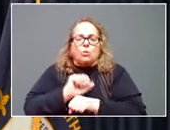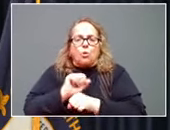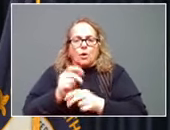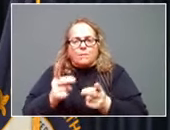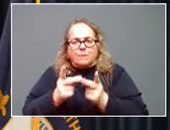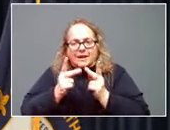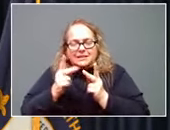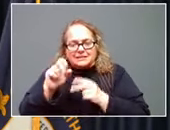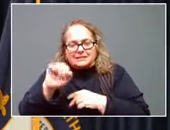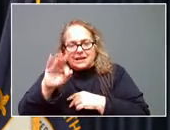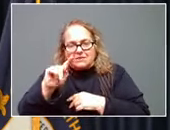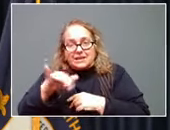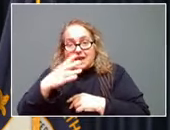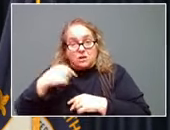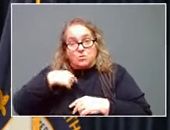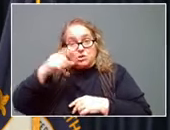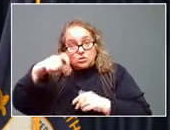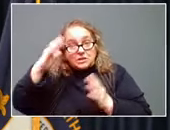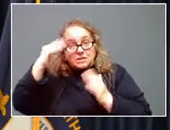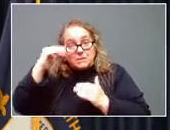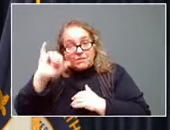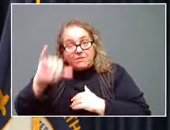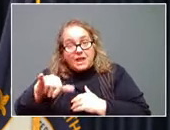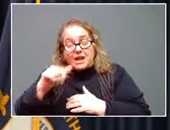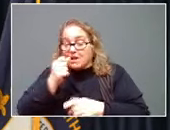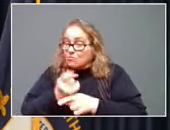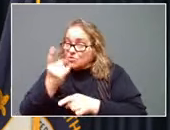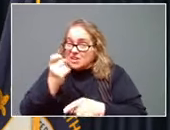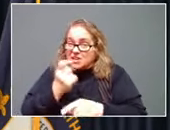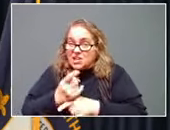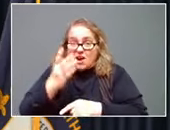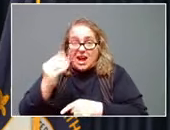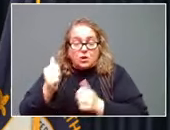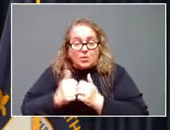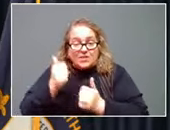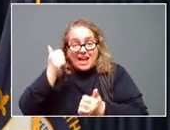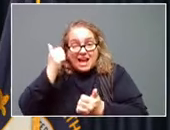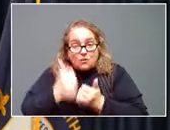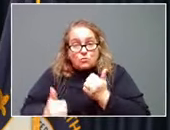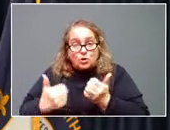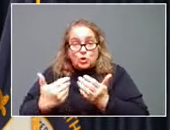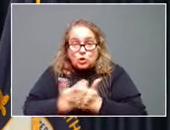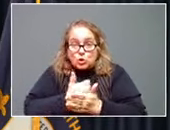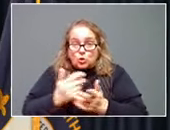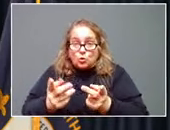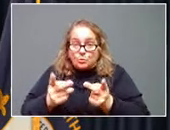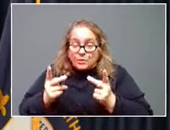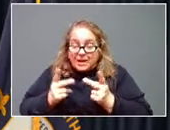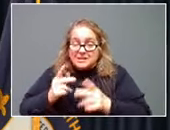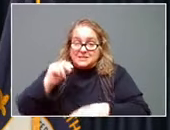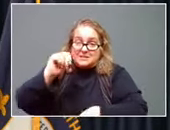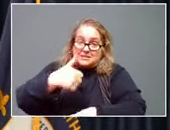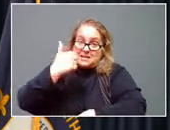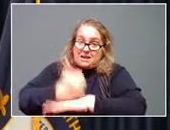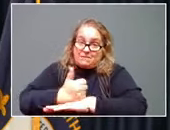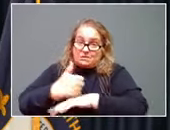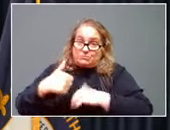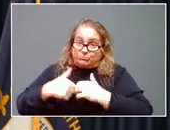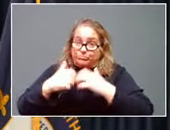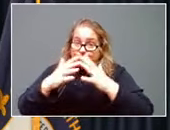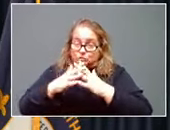to expect that every year, and certainly with every new facility that's put in. But the advantages of